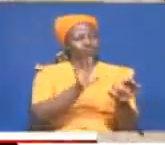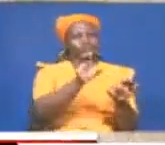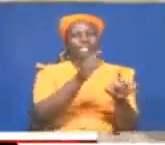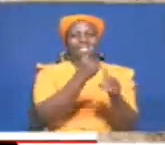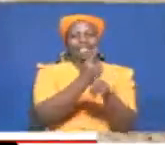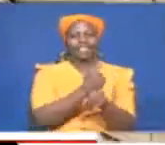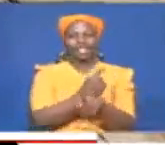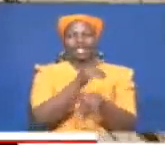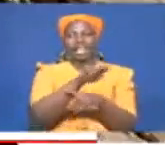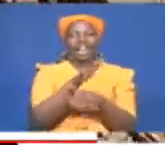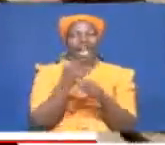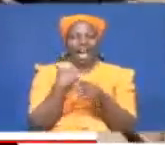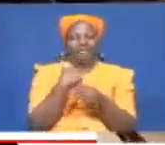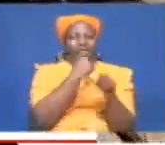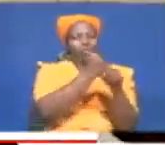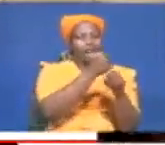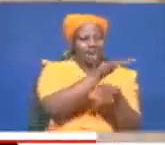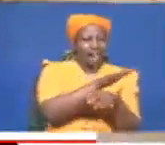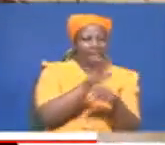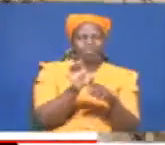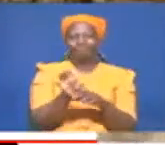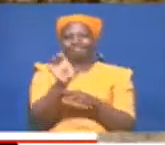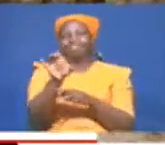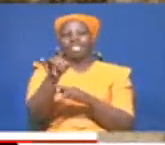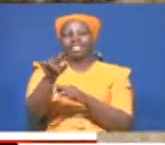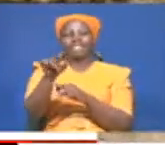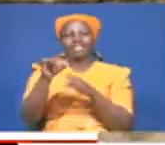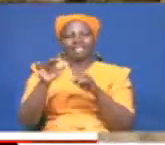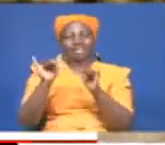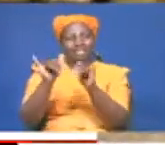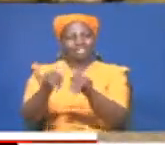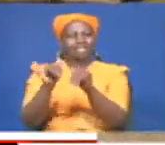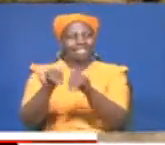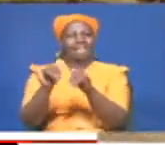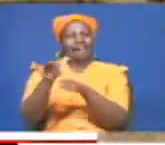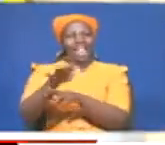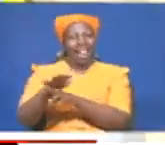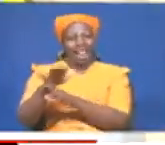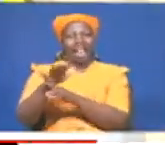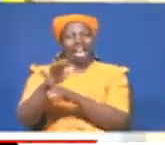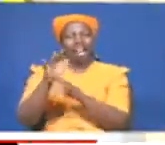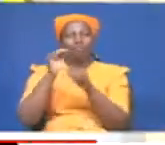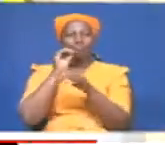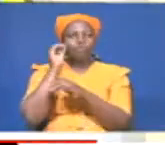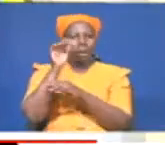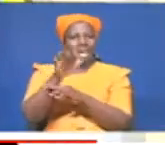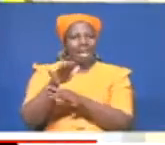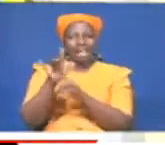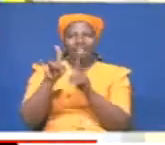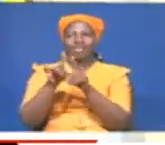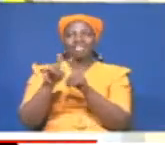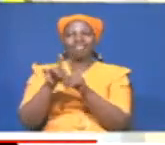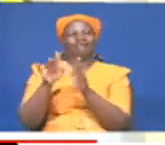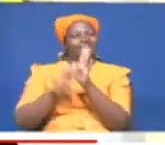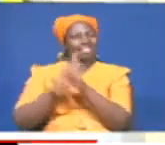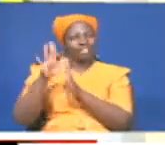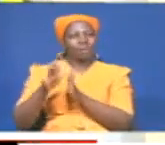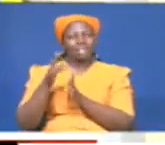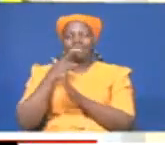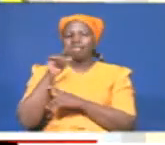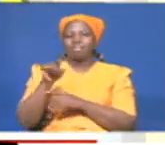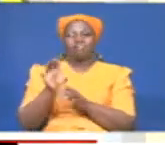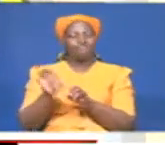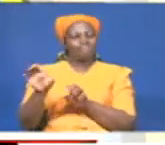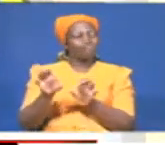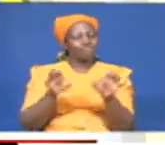work areas from residential zones in what the developers term as bands. Every area is zoned